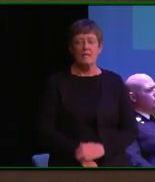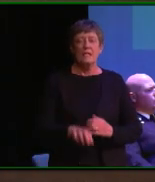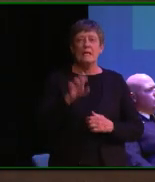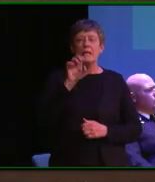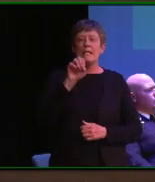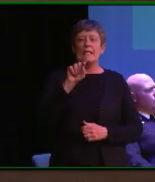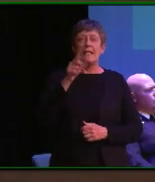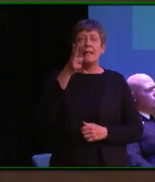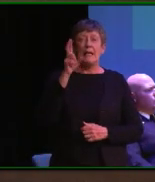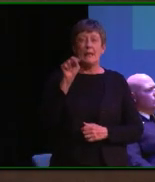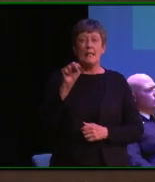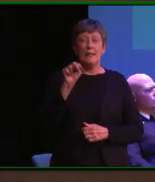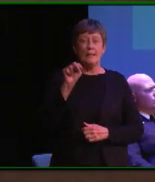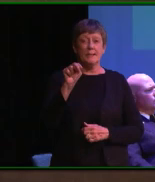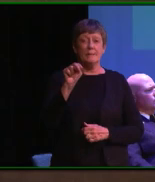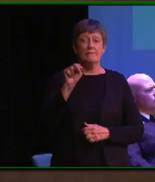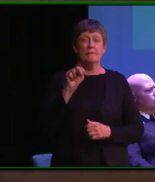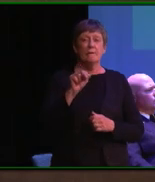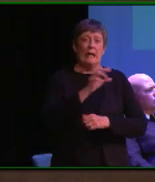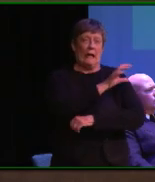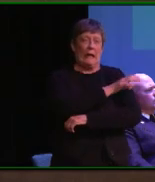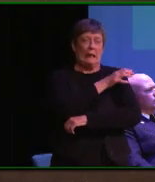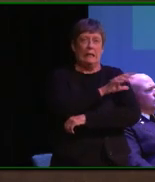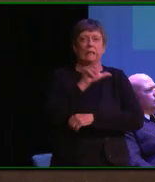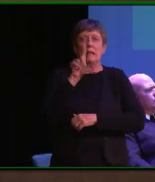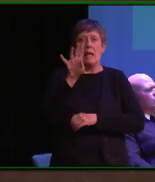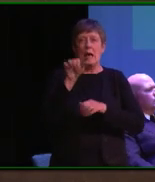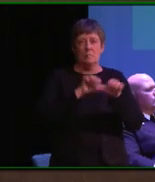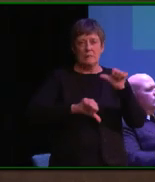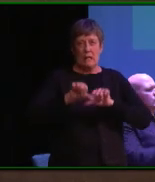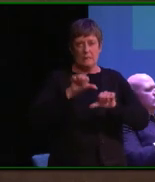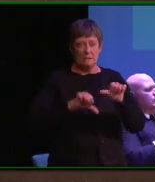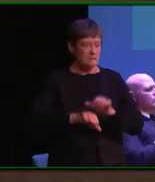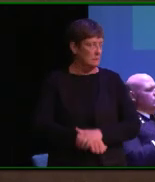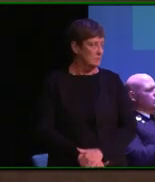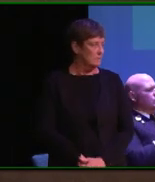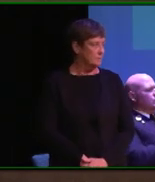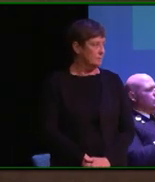Ethan Oliveira, Clinical Lab Science.